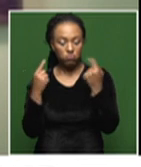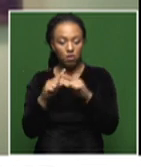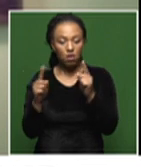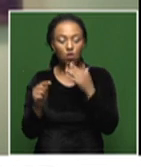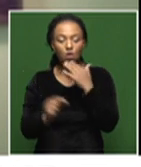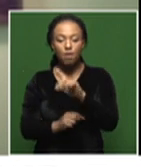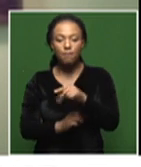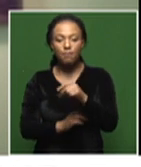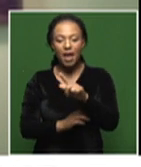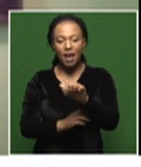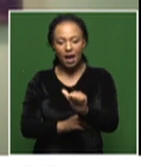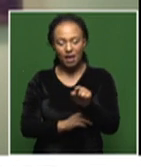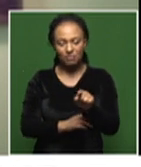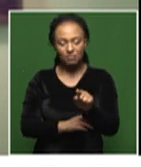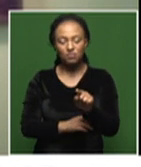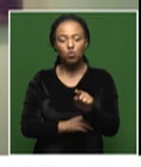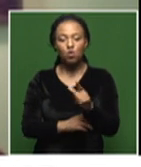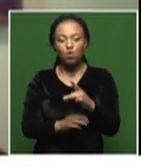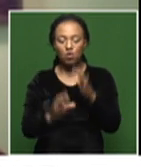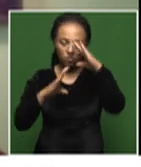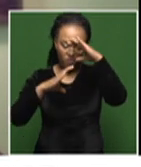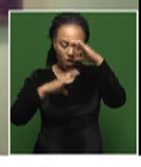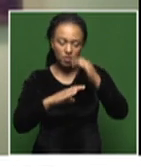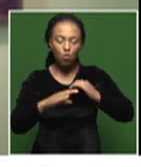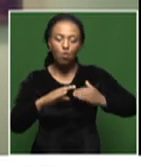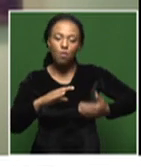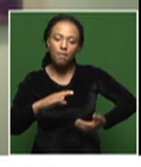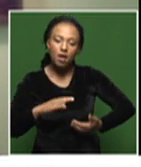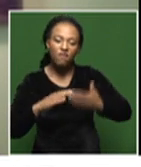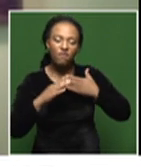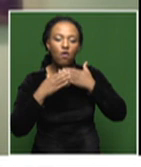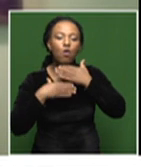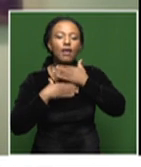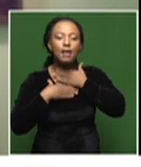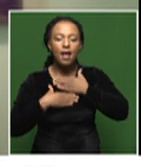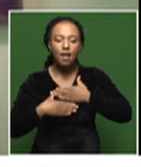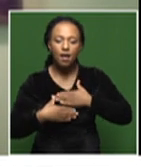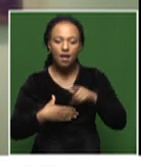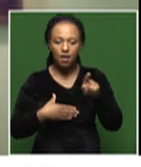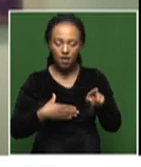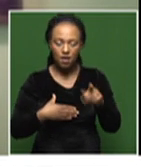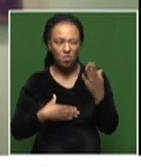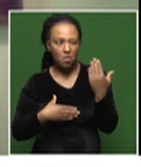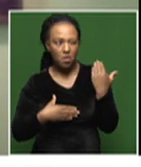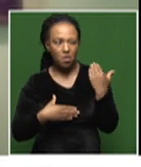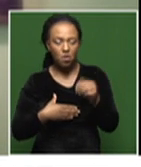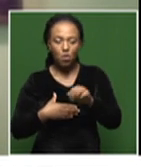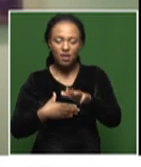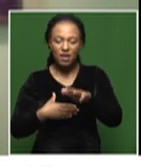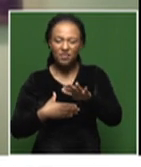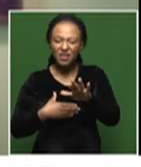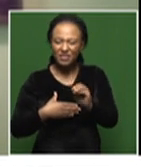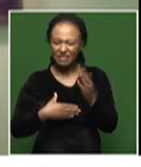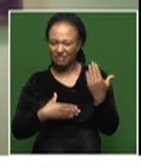Preller, focusing on the women of the Ndebele, or the Mapoka, as he knew them in the early 1950s.